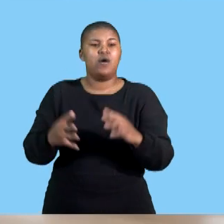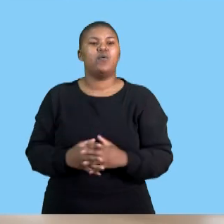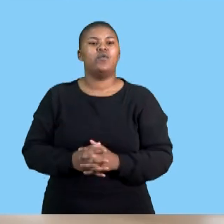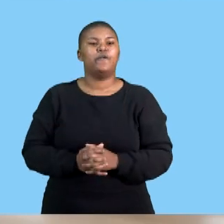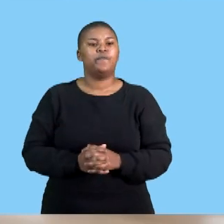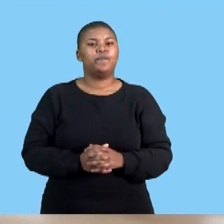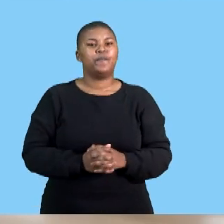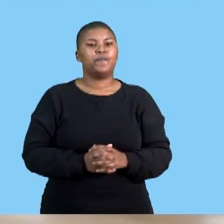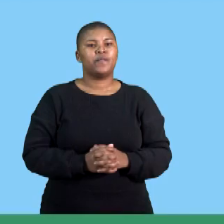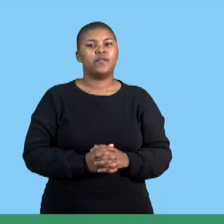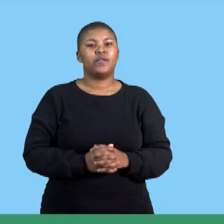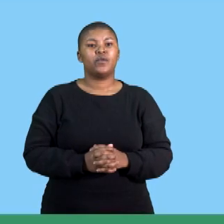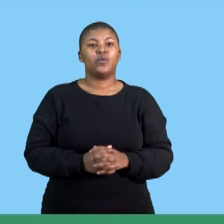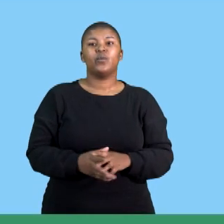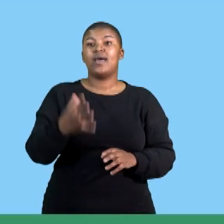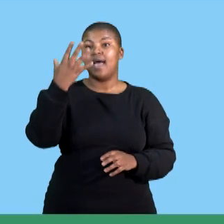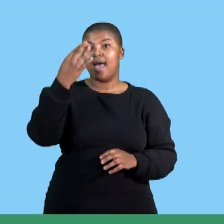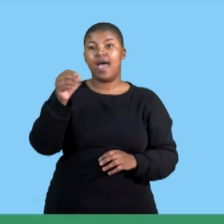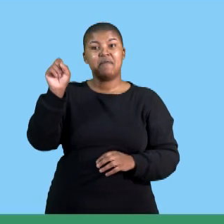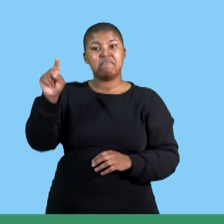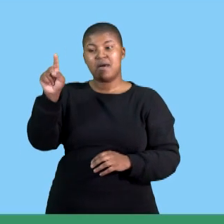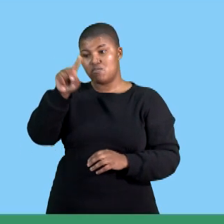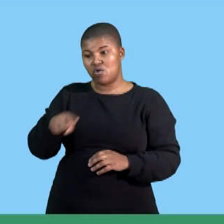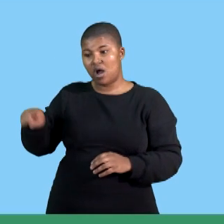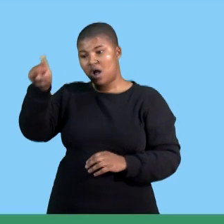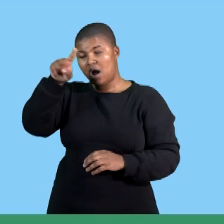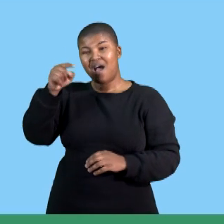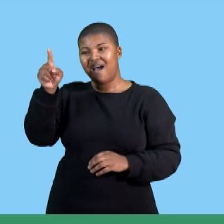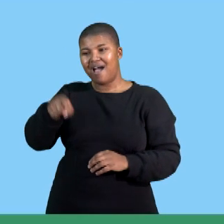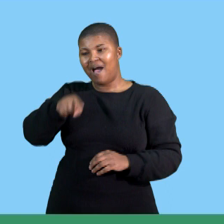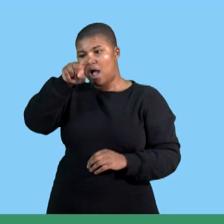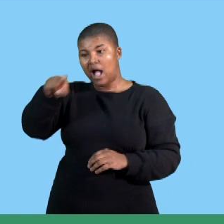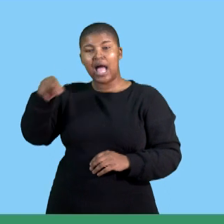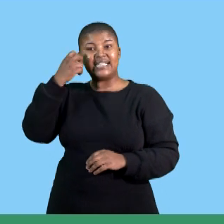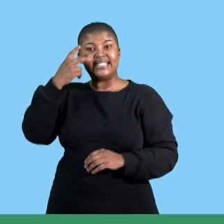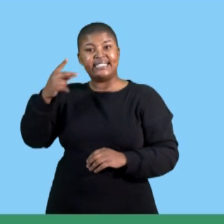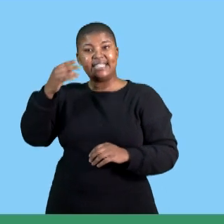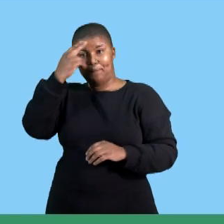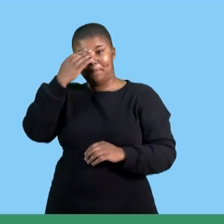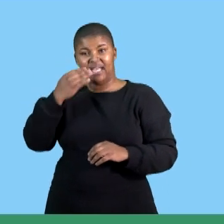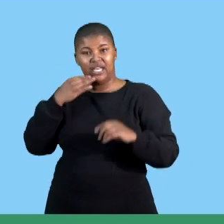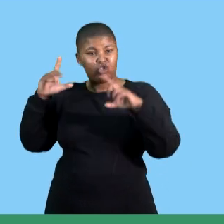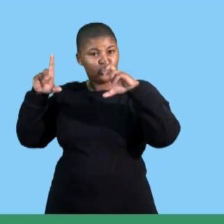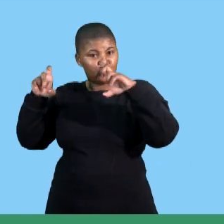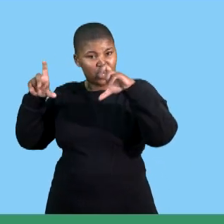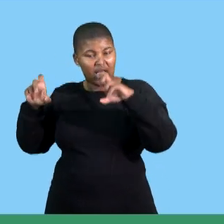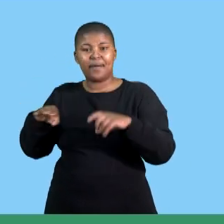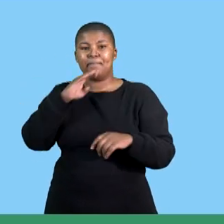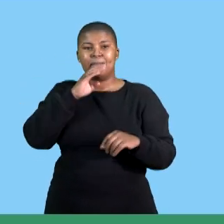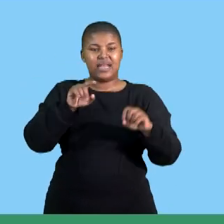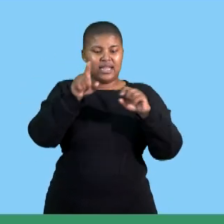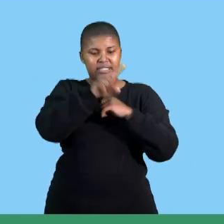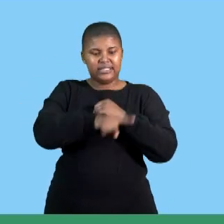up. Then we have a pie chart. You can even see on our picture there, it's an example of a pie chart. A pie chart is a